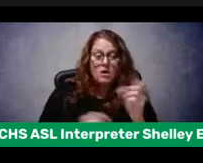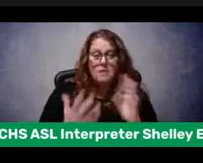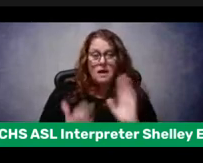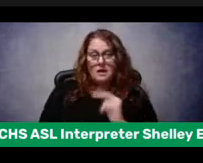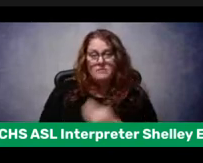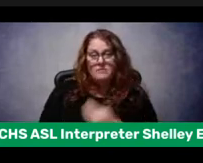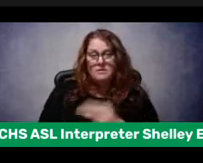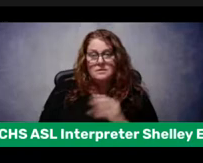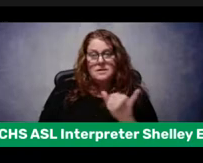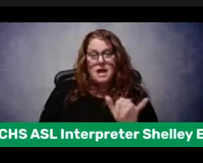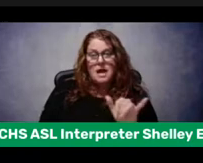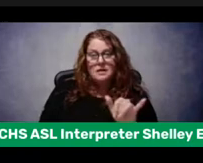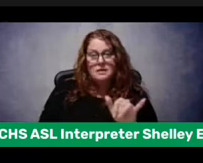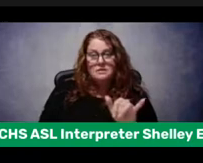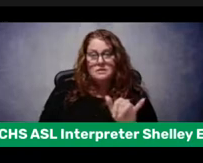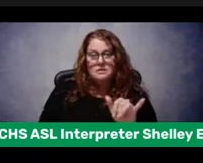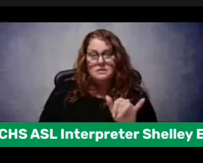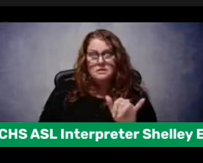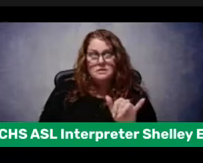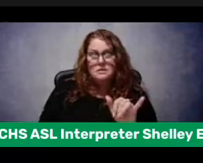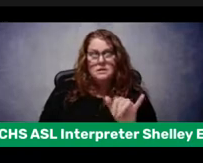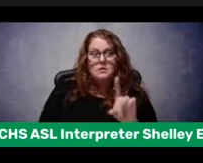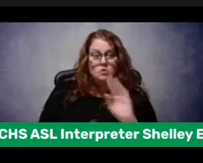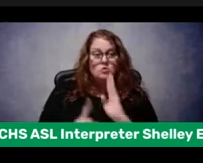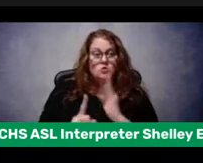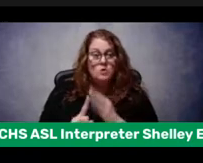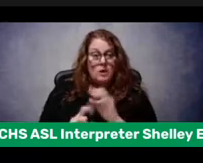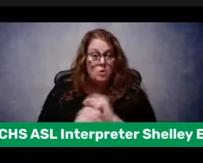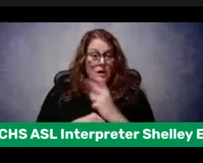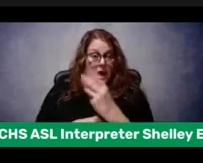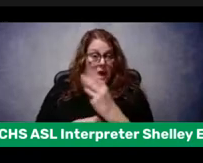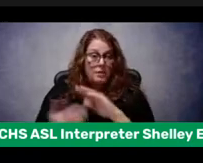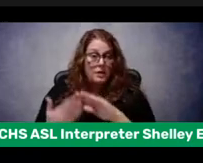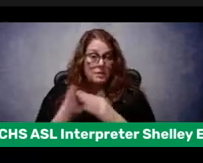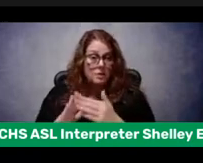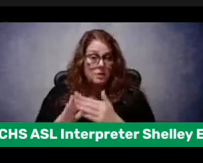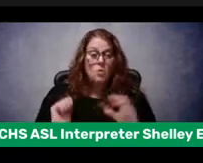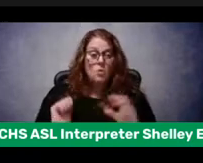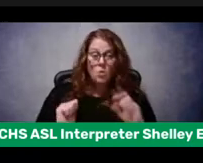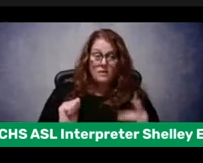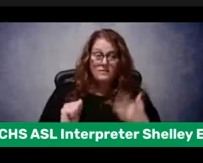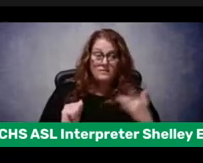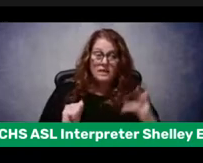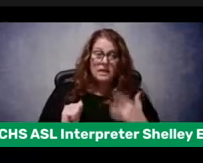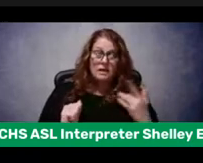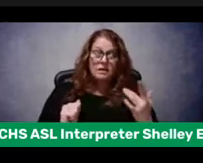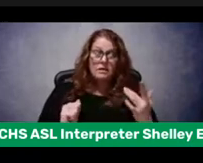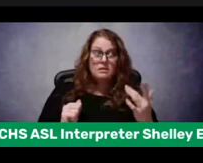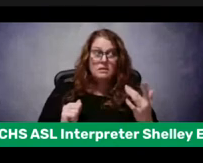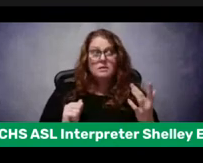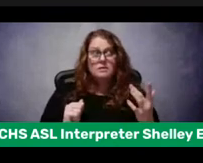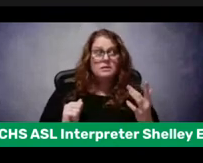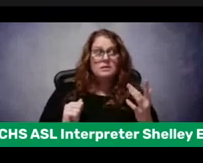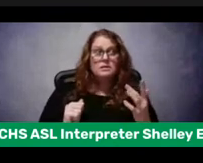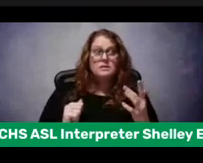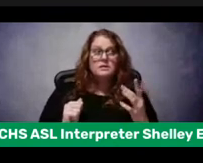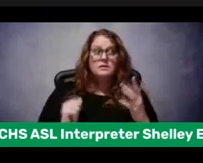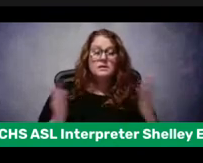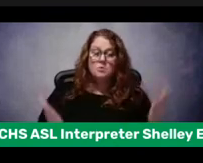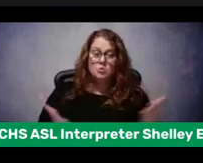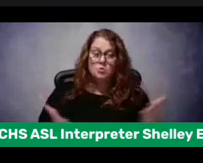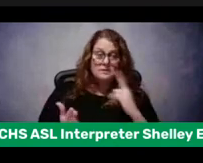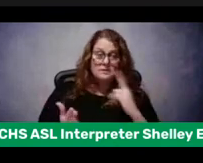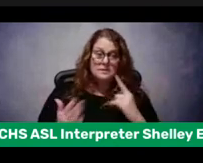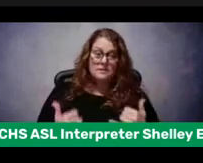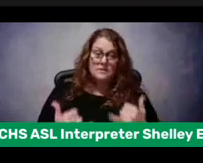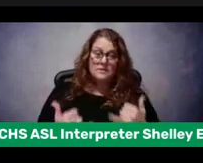that do direct work in the community, or, you know, feel, I think, very much the presence of the